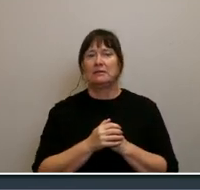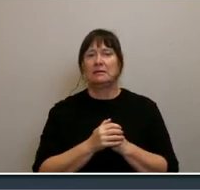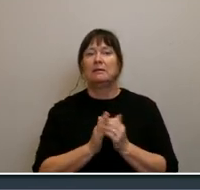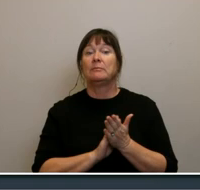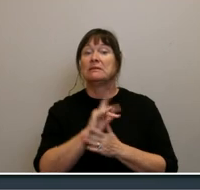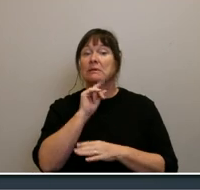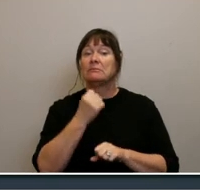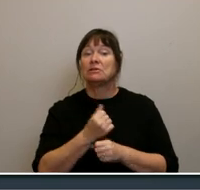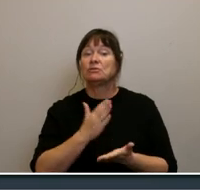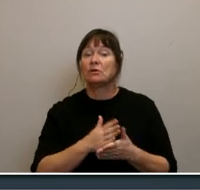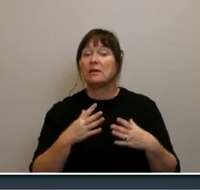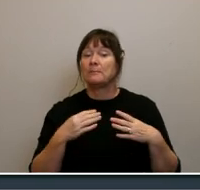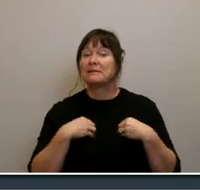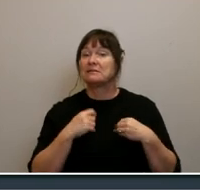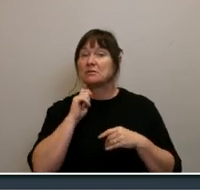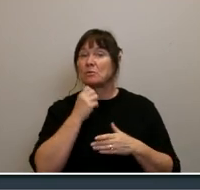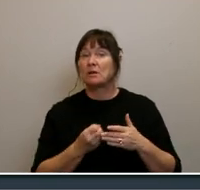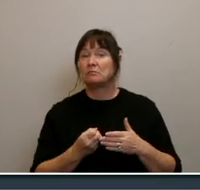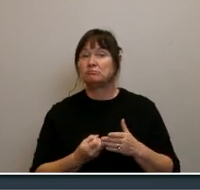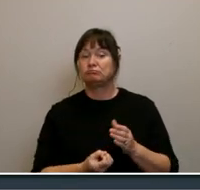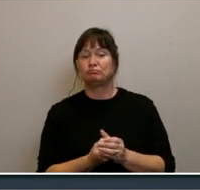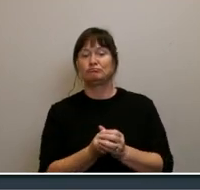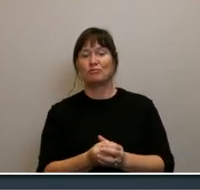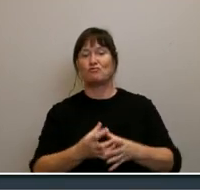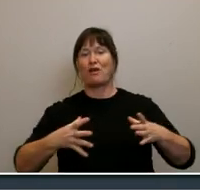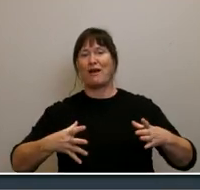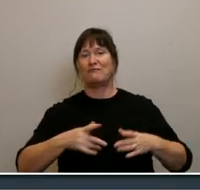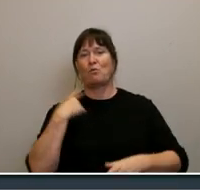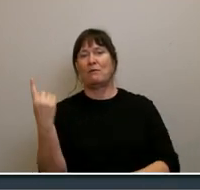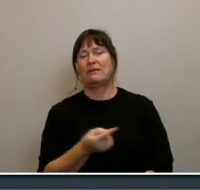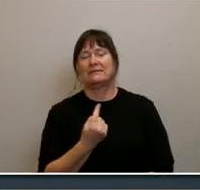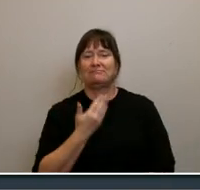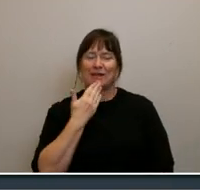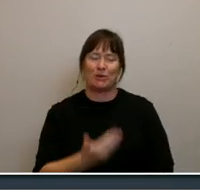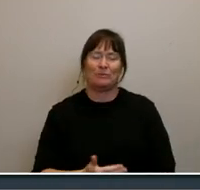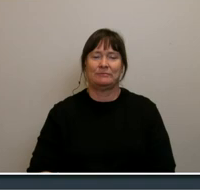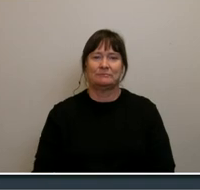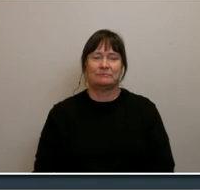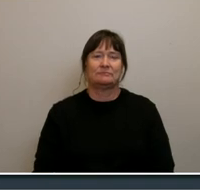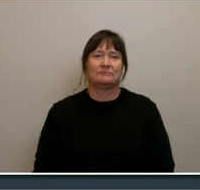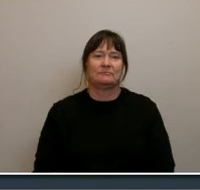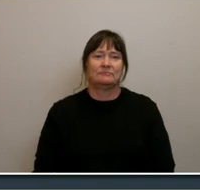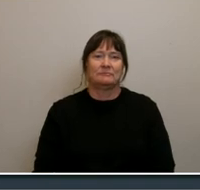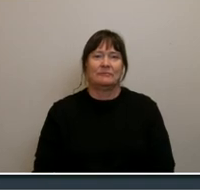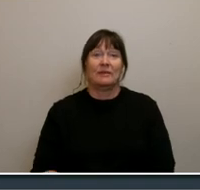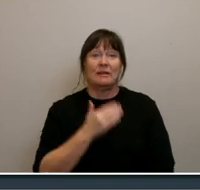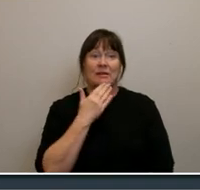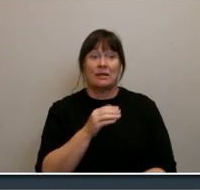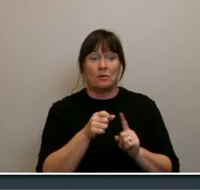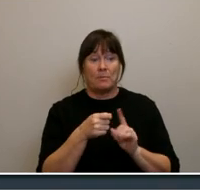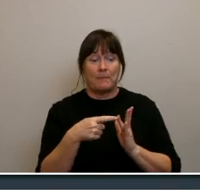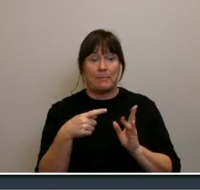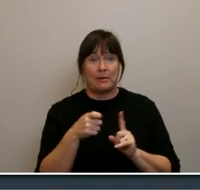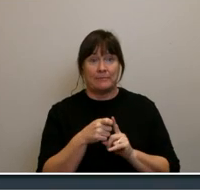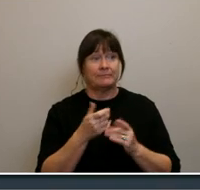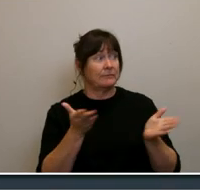we can be assured that business will thrive for us all. Thank you. Thank you very much, Pip.